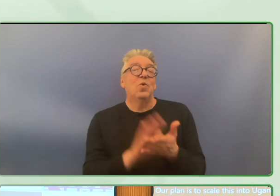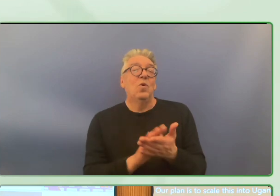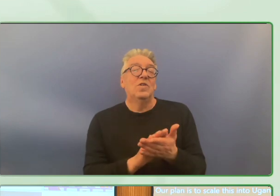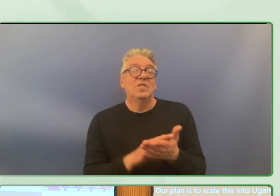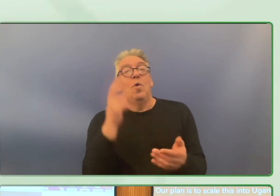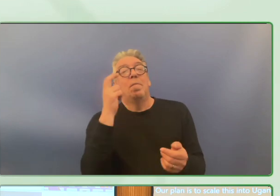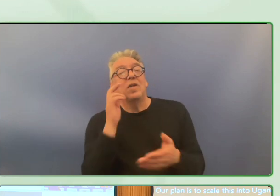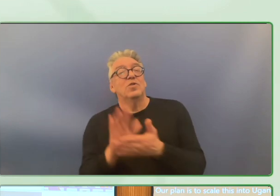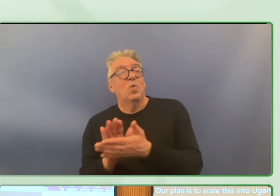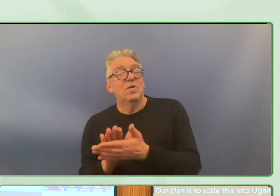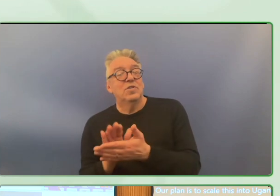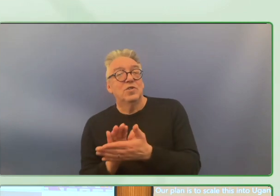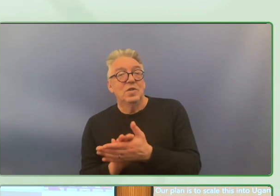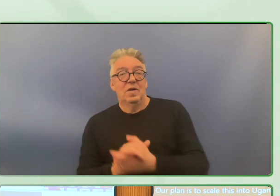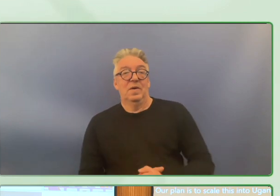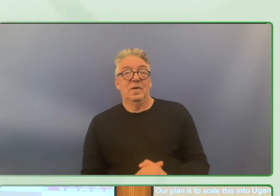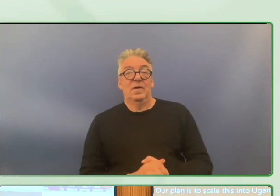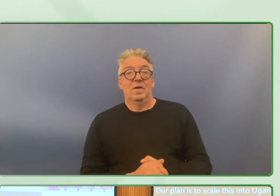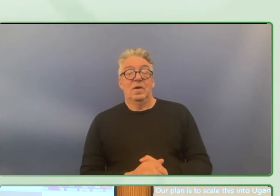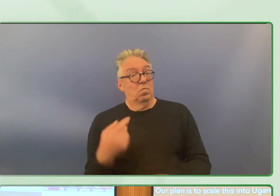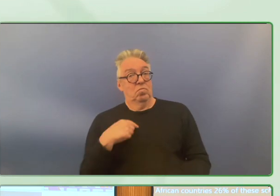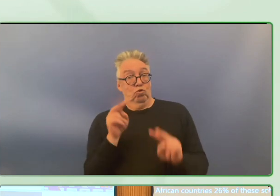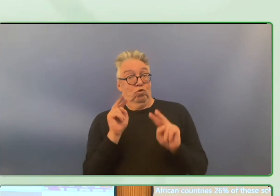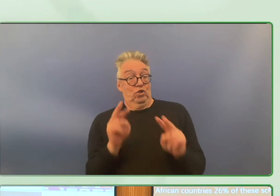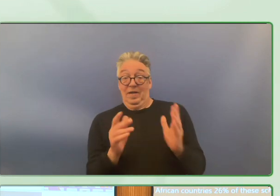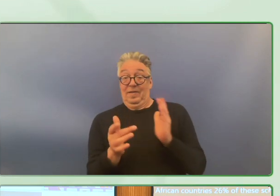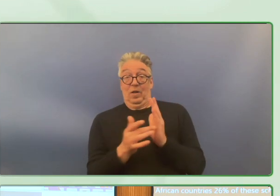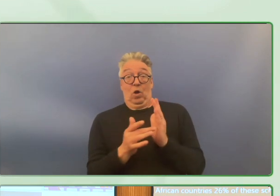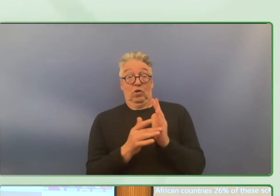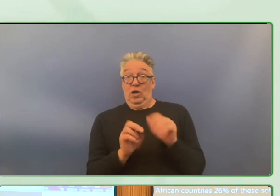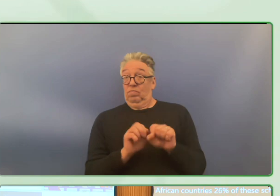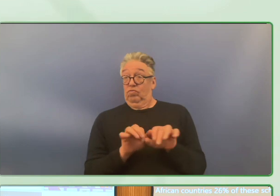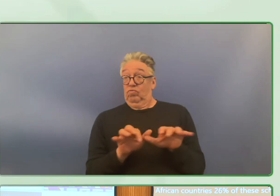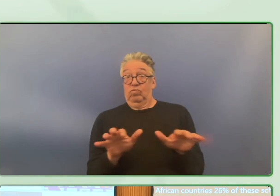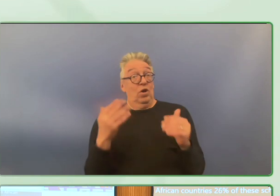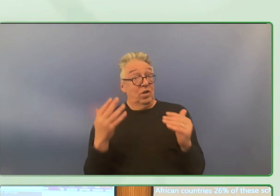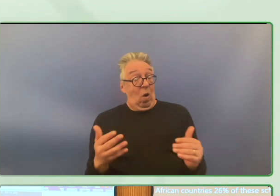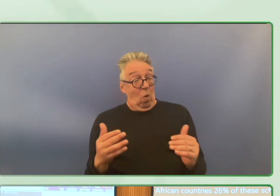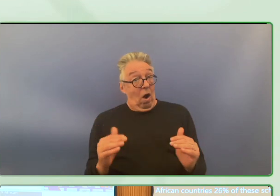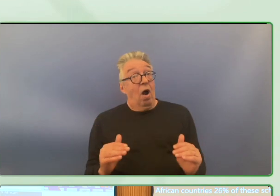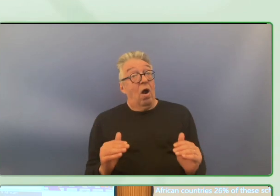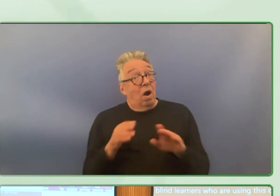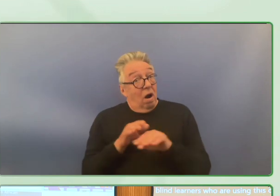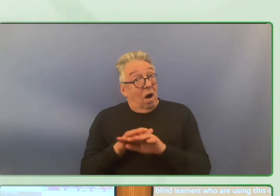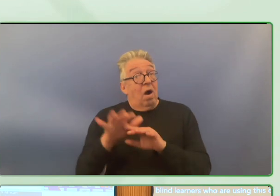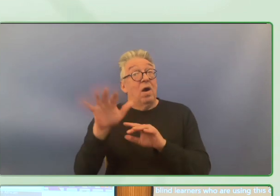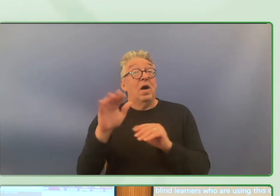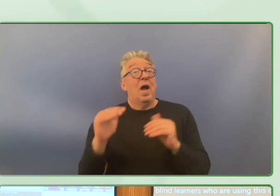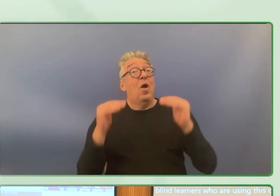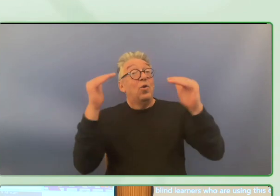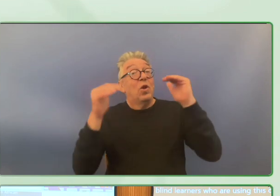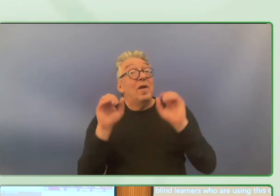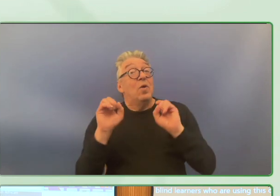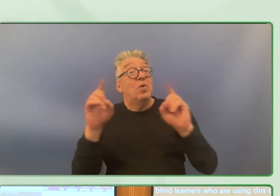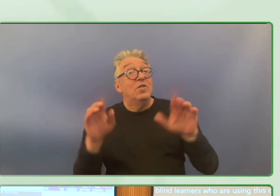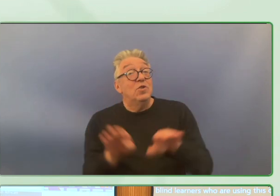And we've seen the technology roll up to adult education, focusing on their parents as well. And this has improved